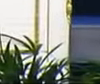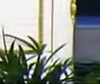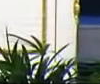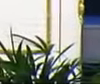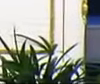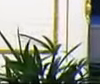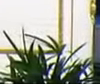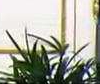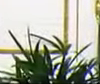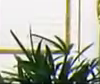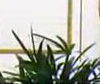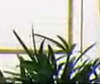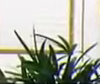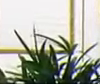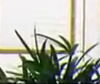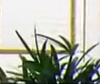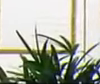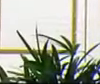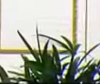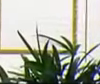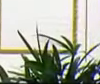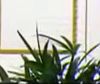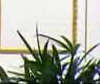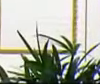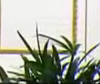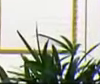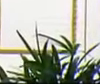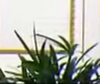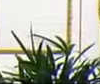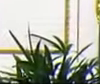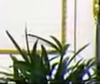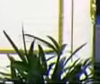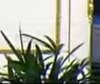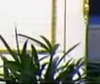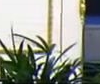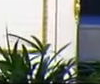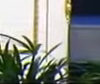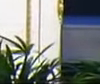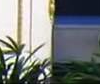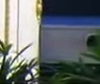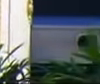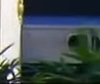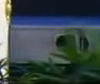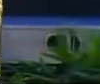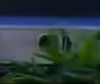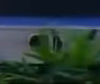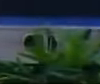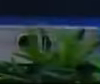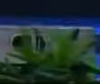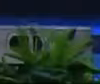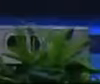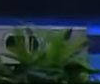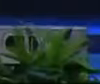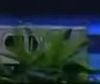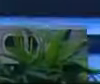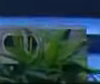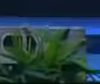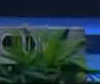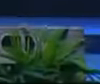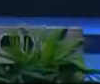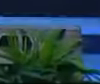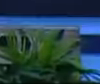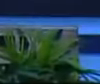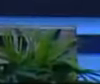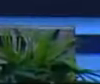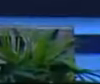your prophetic destiny. Watch this. Three signs the prophet gave the man. Number one,